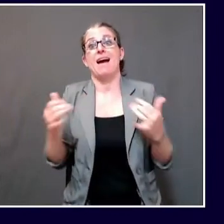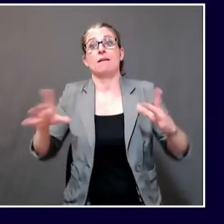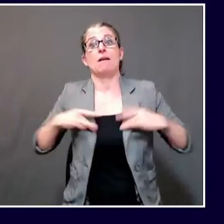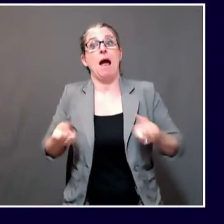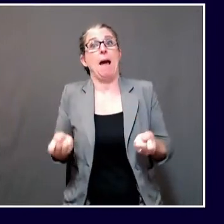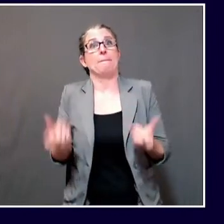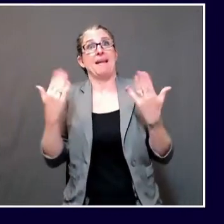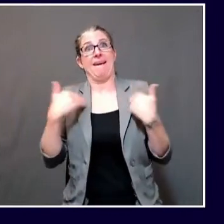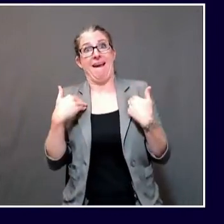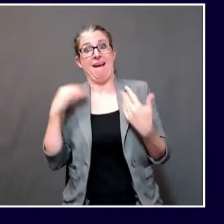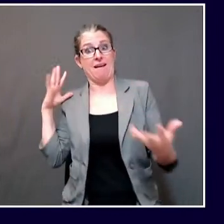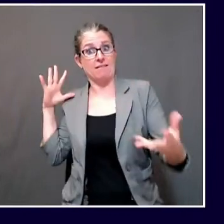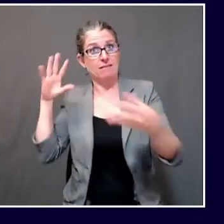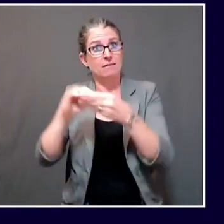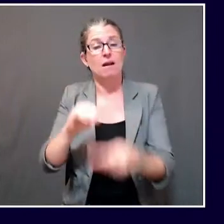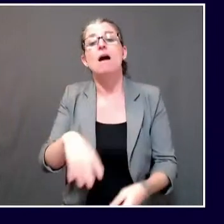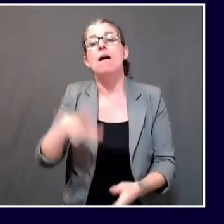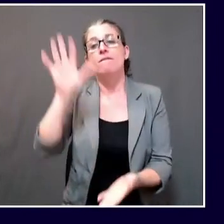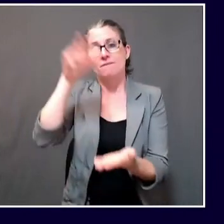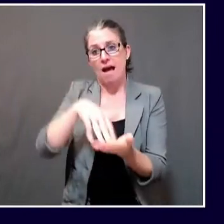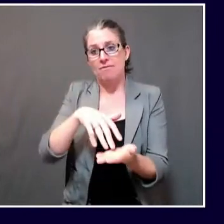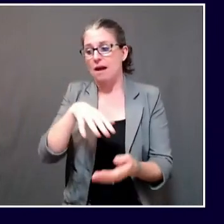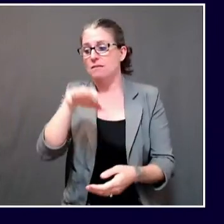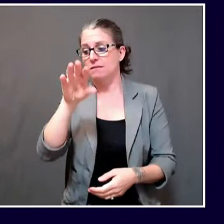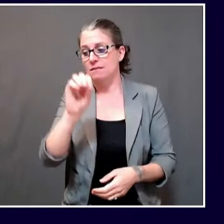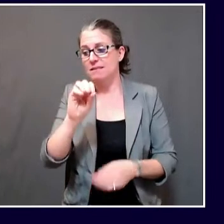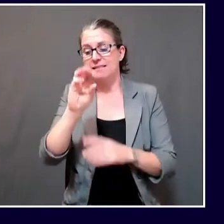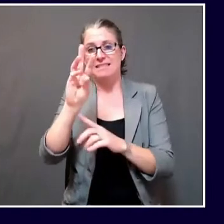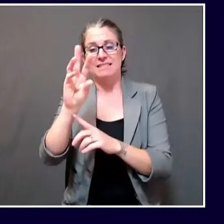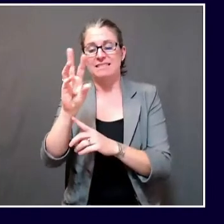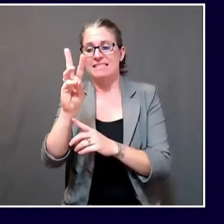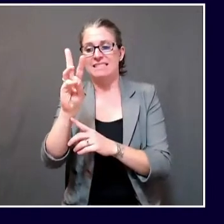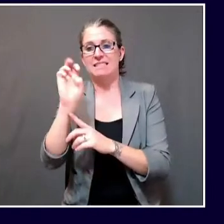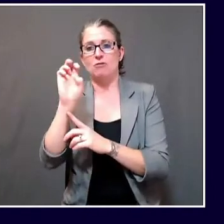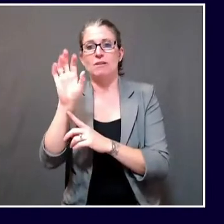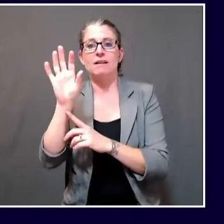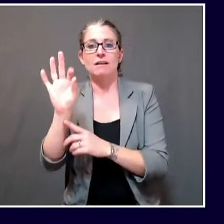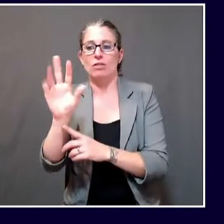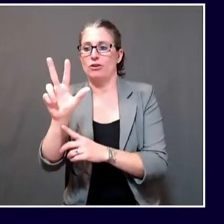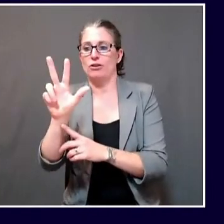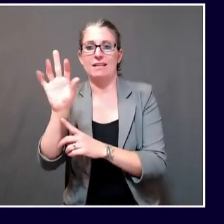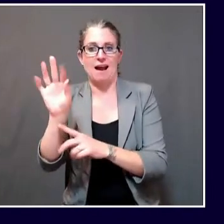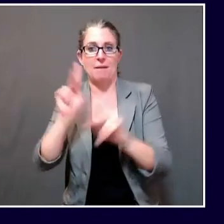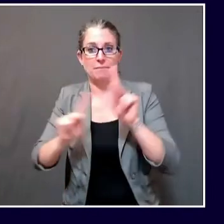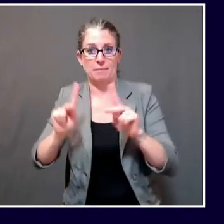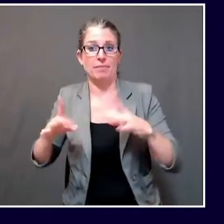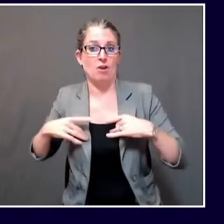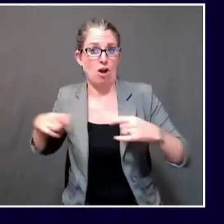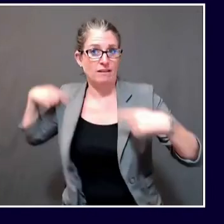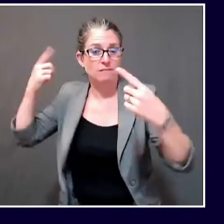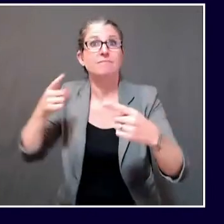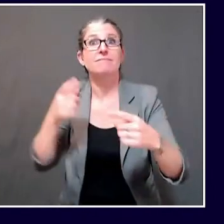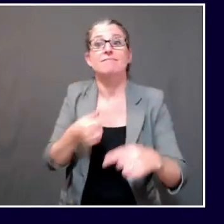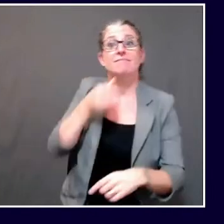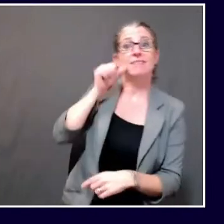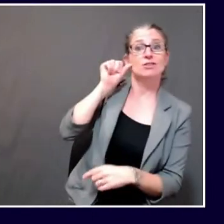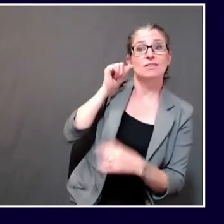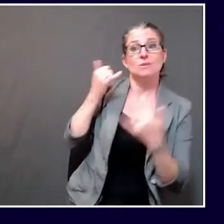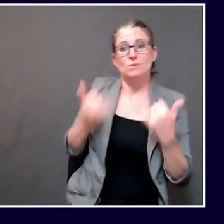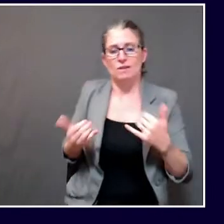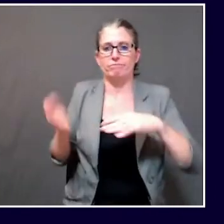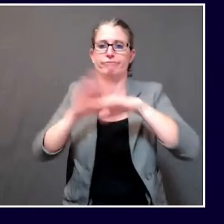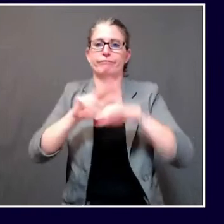5,639 total cases of COVID-19, an increase of 35 cases since yesterday. Of those,